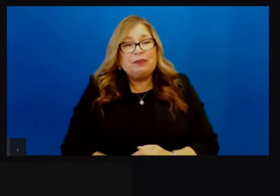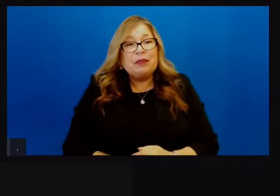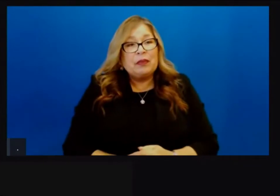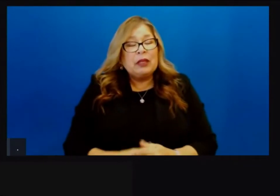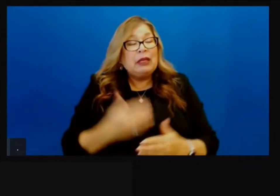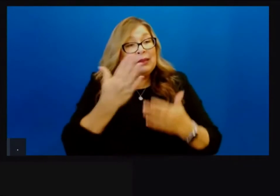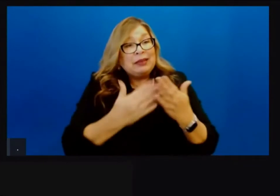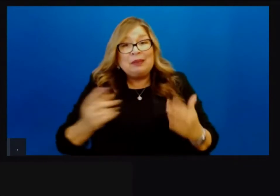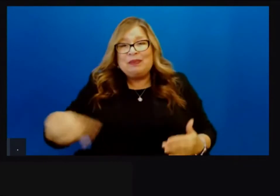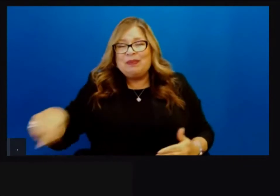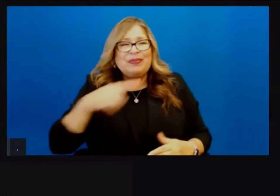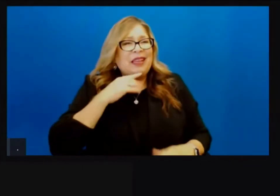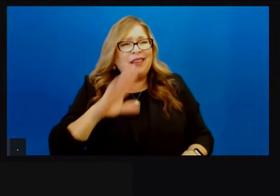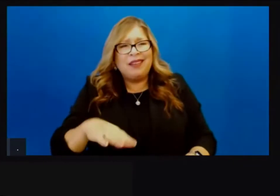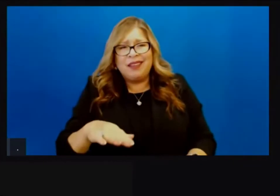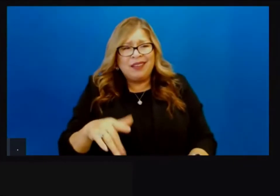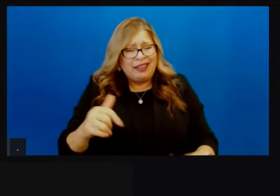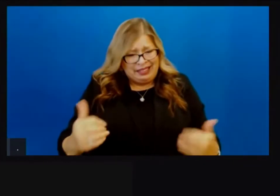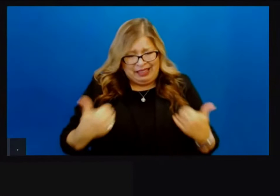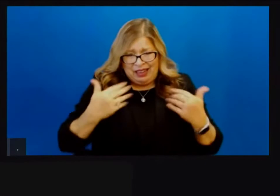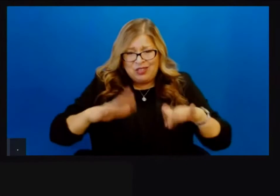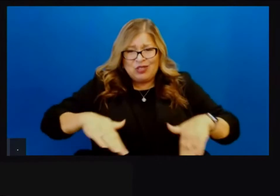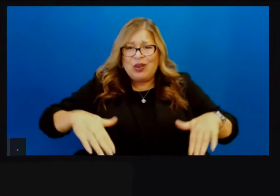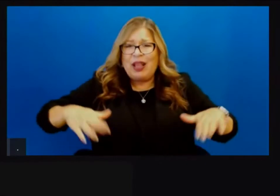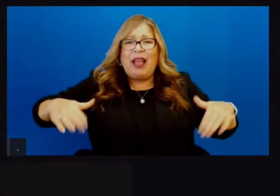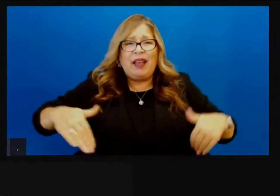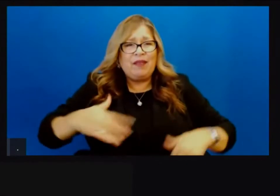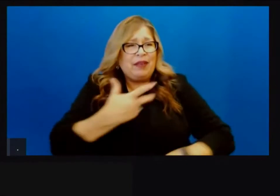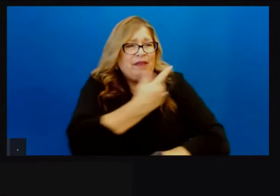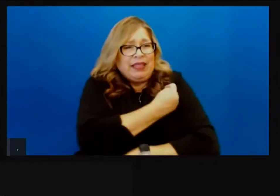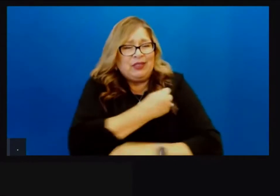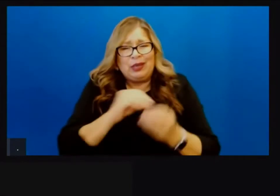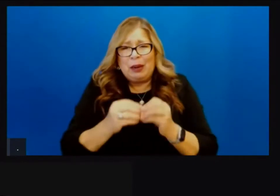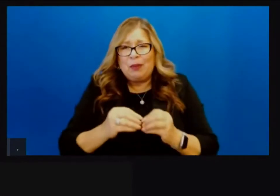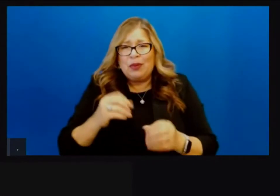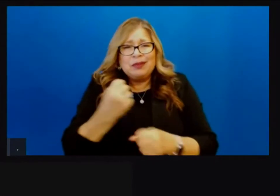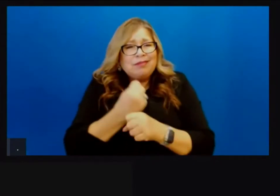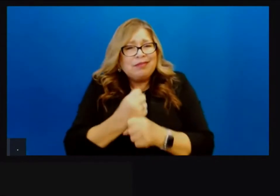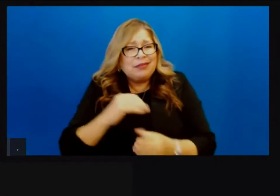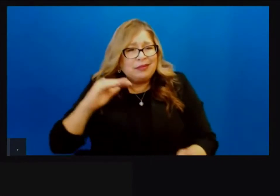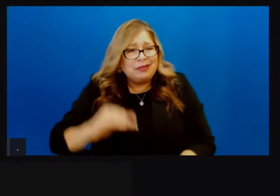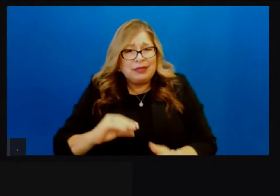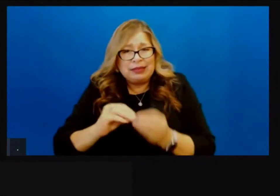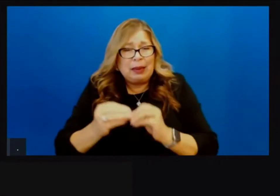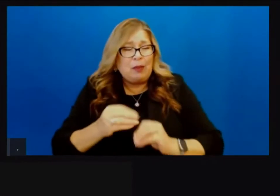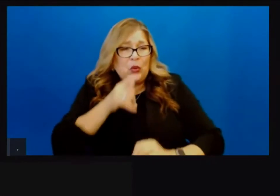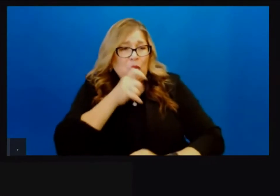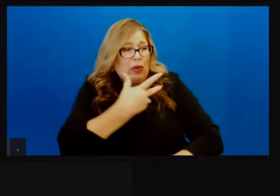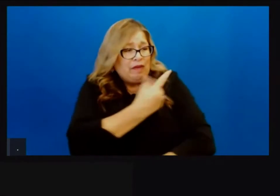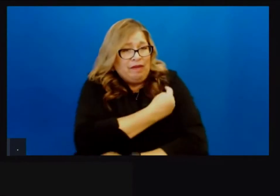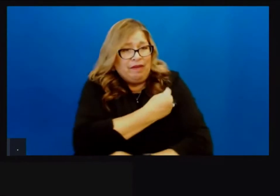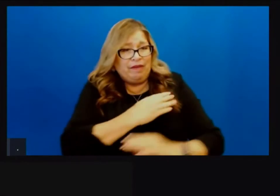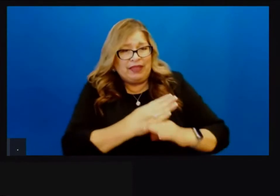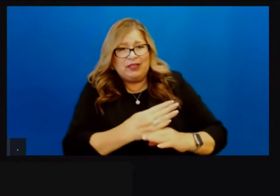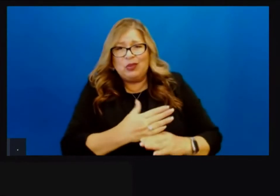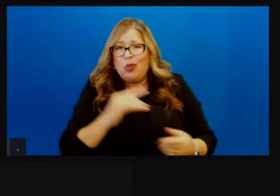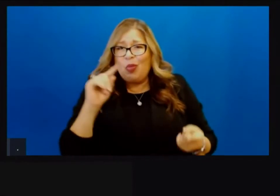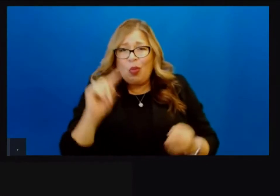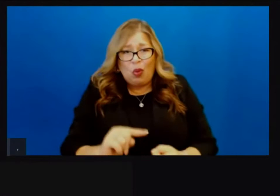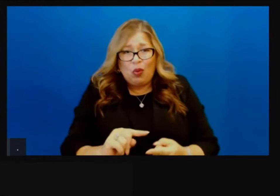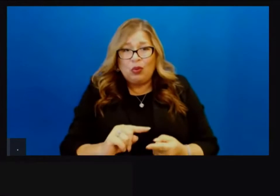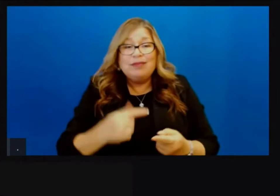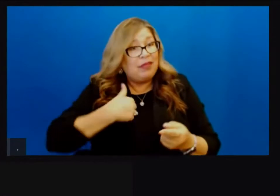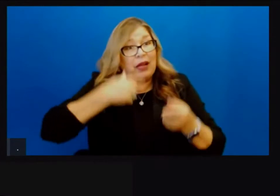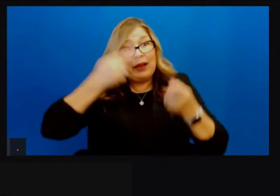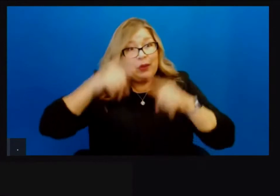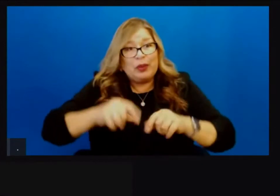rate is too low among our younger Californians, I would say that I agree it is too low. I think we have our work